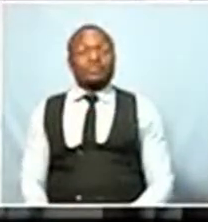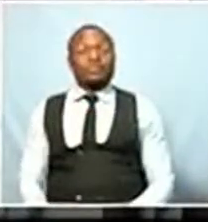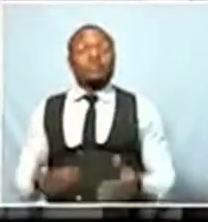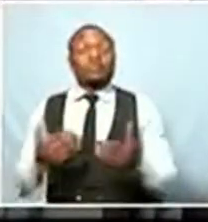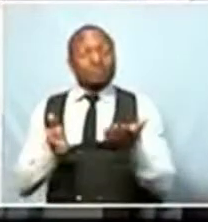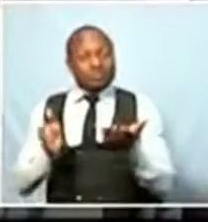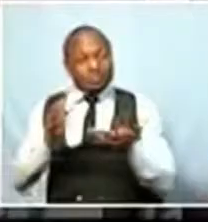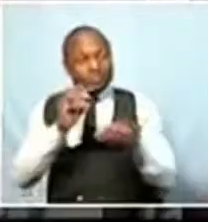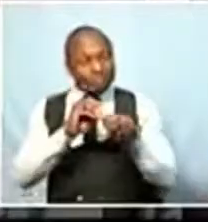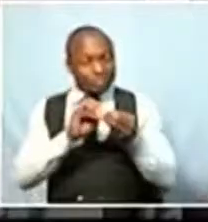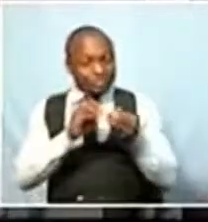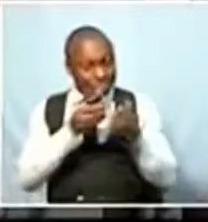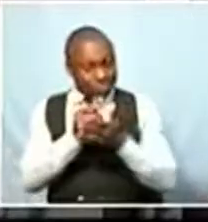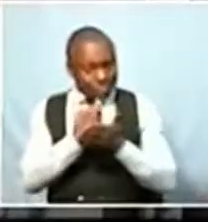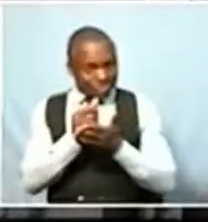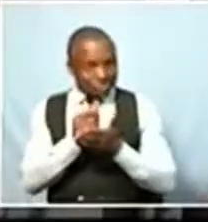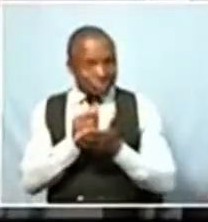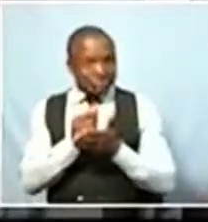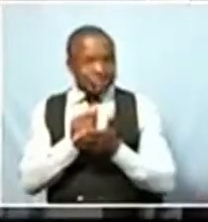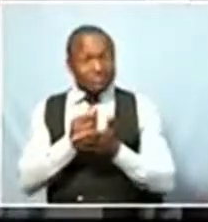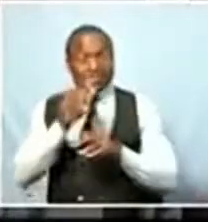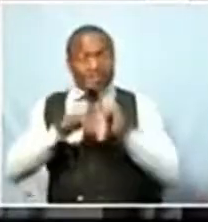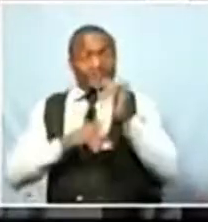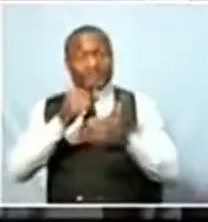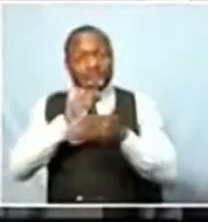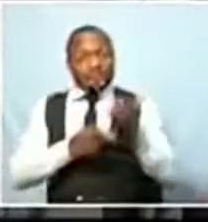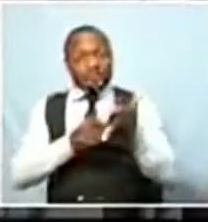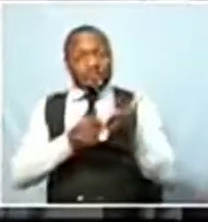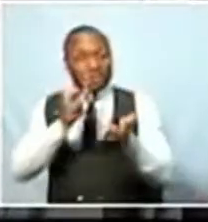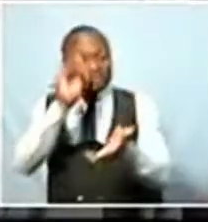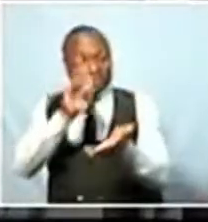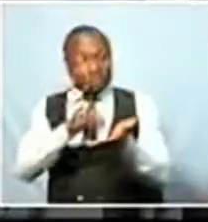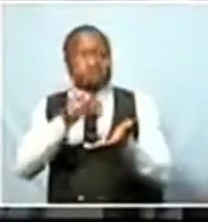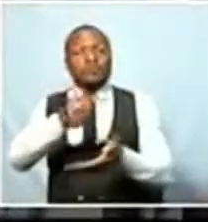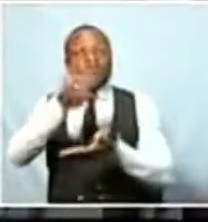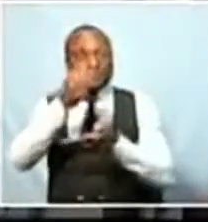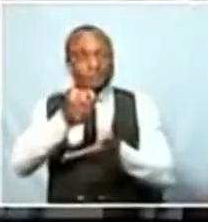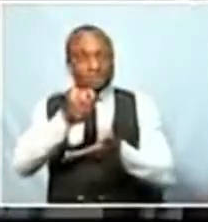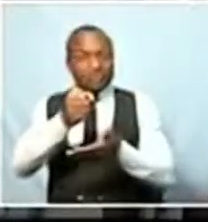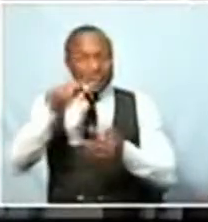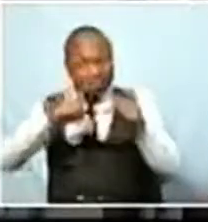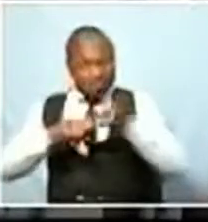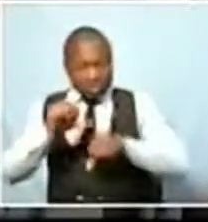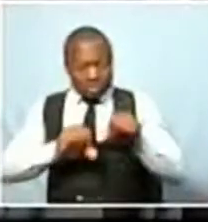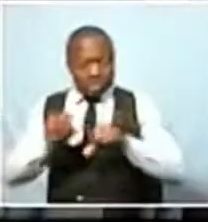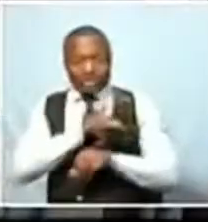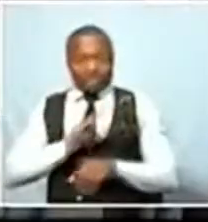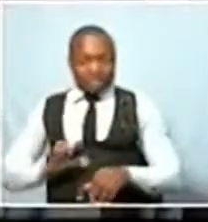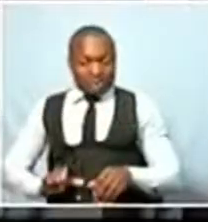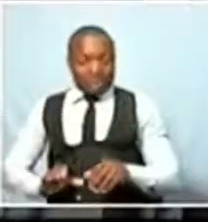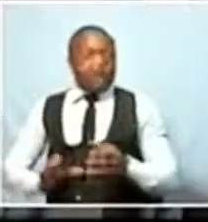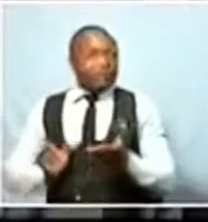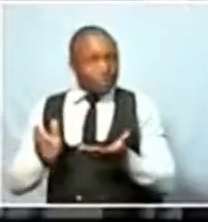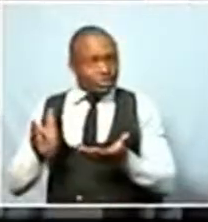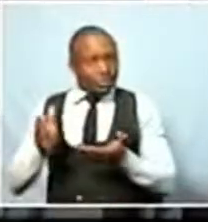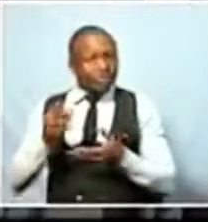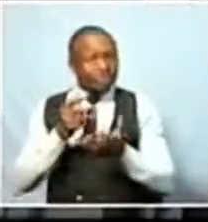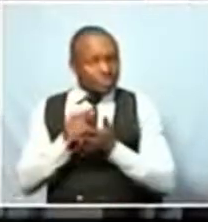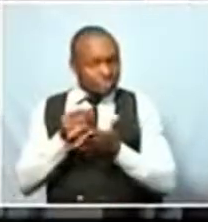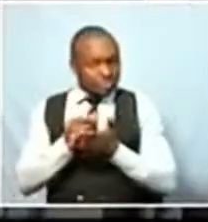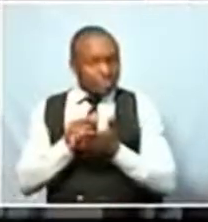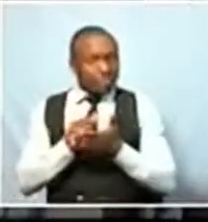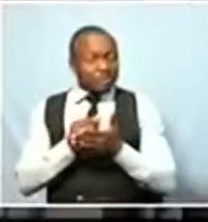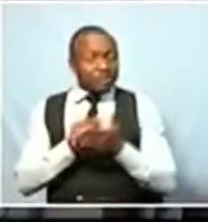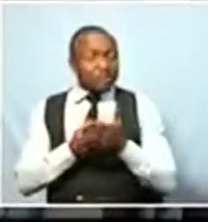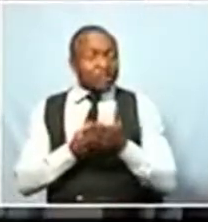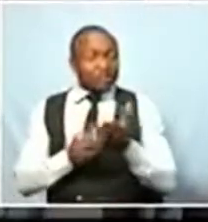more than probably is actually included in the budget here, because Chair, audit firms are raising millions in this same industry, and they are raising from entities